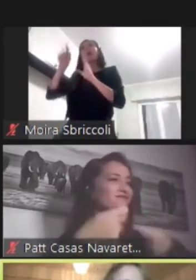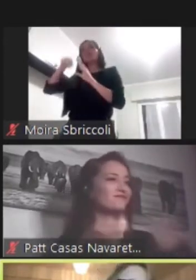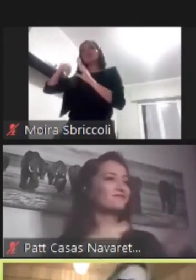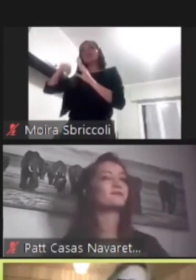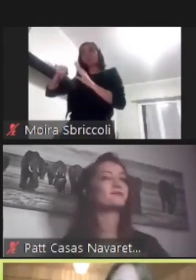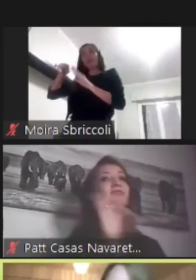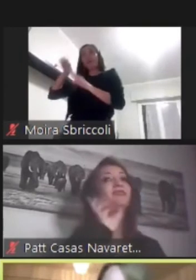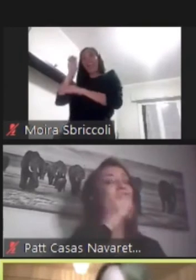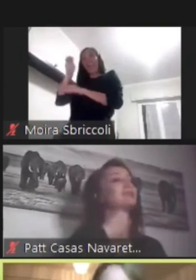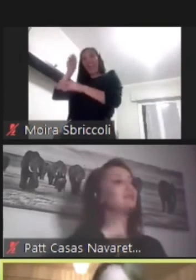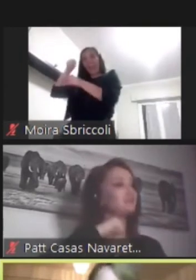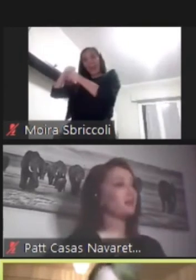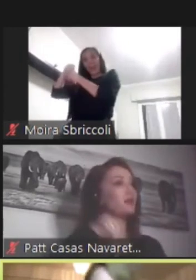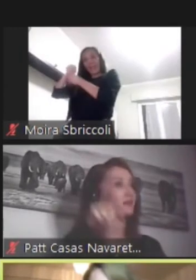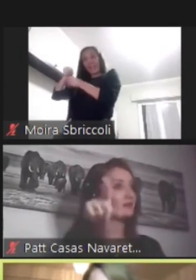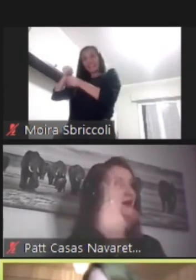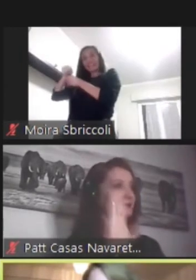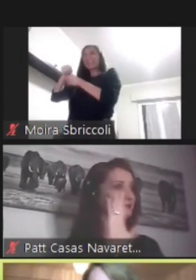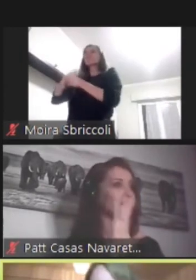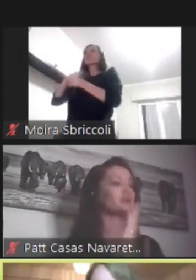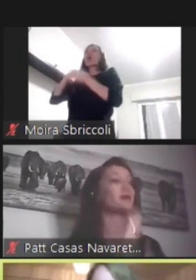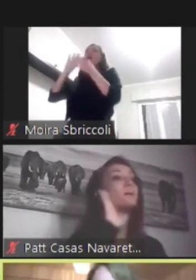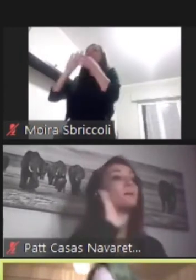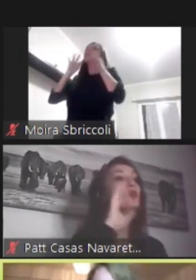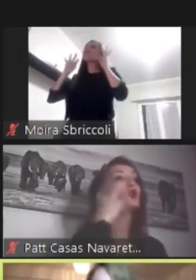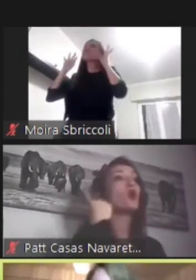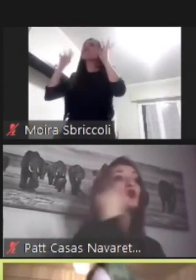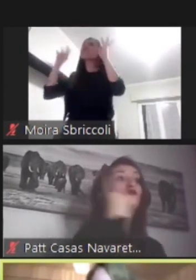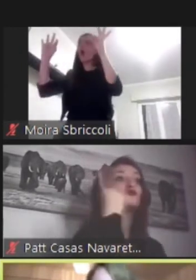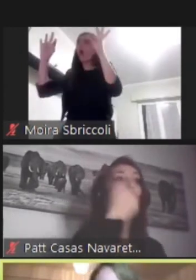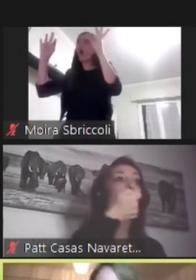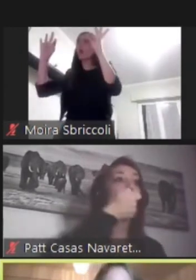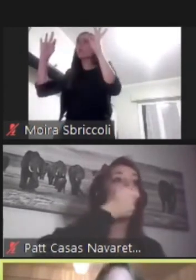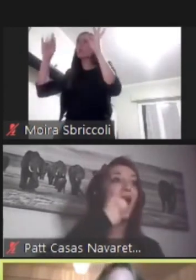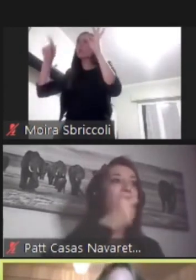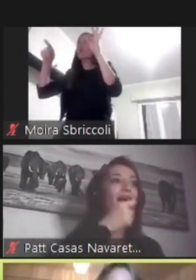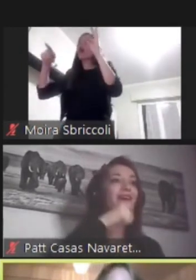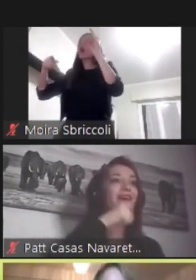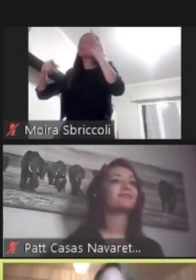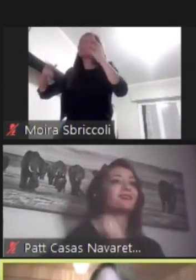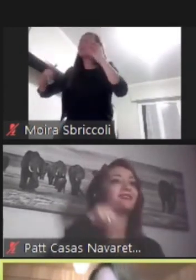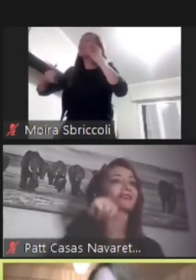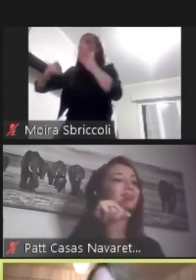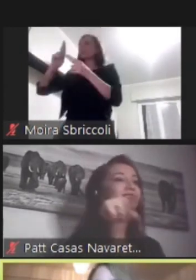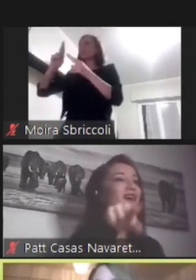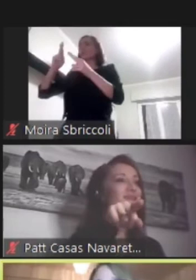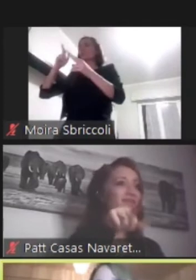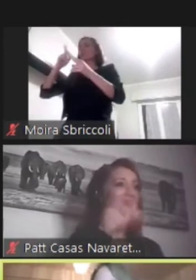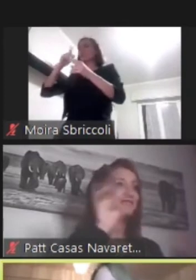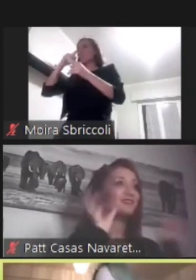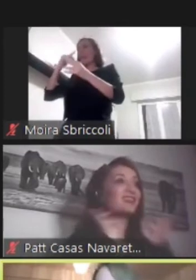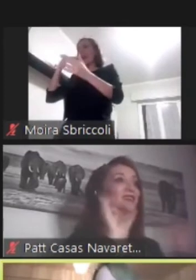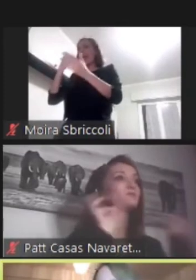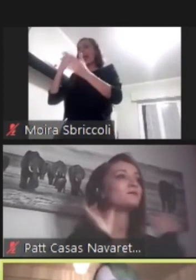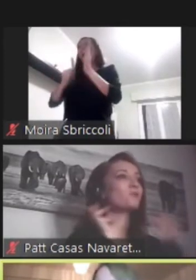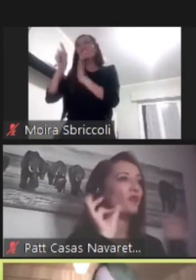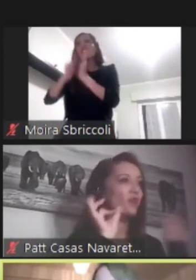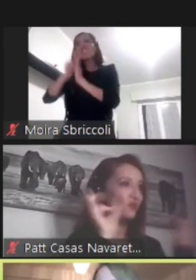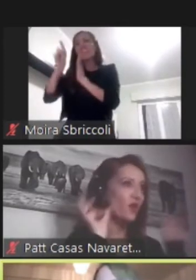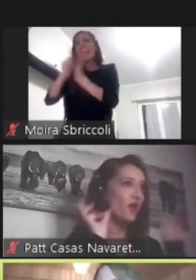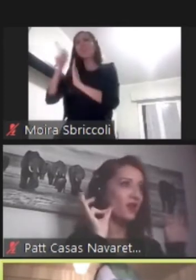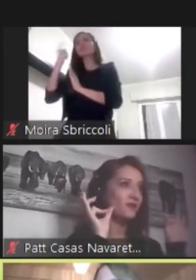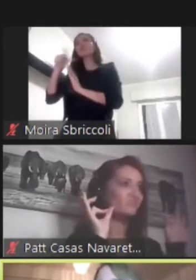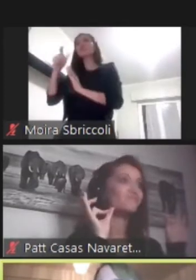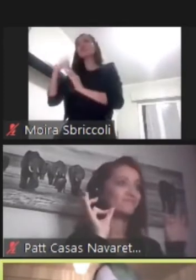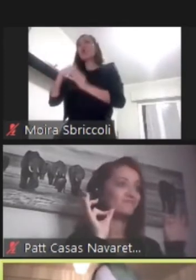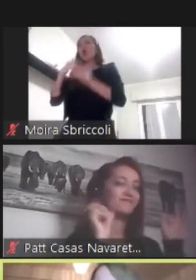Again, the highest quality ingredients used in the products that go through rigorous